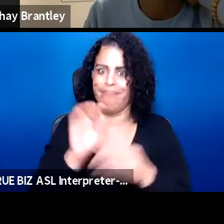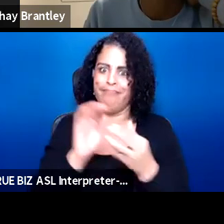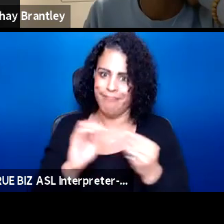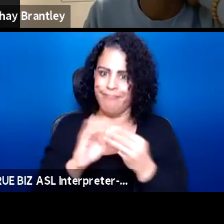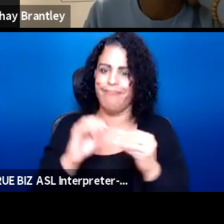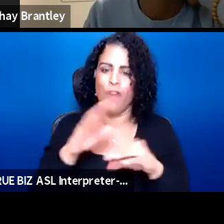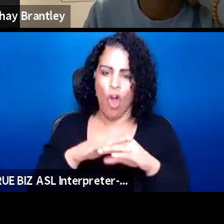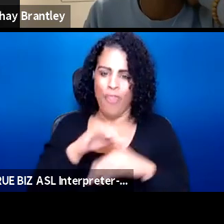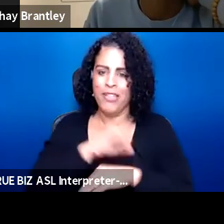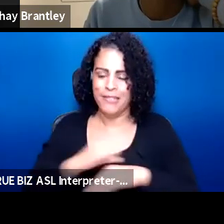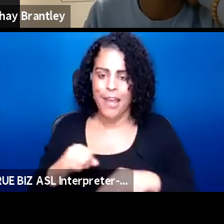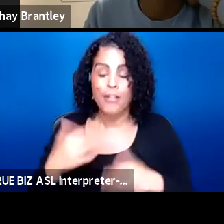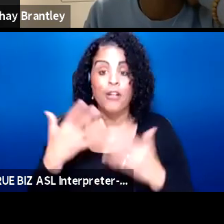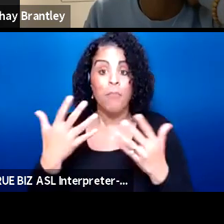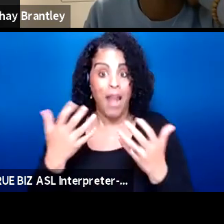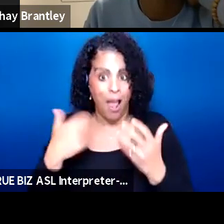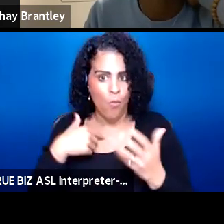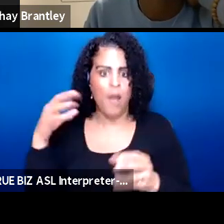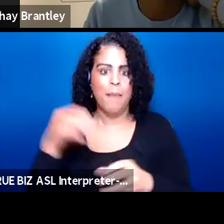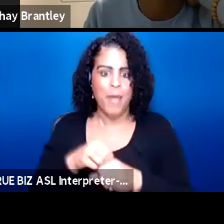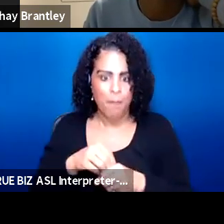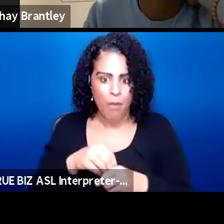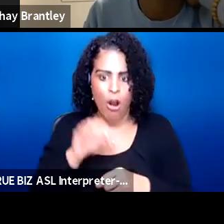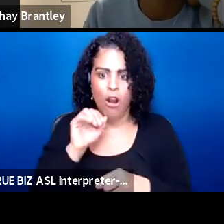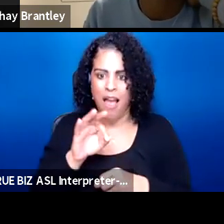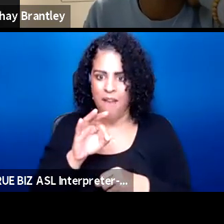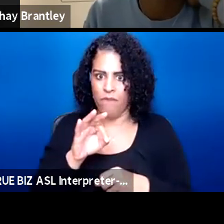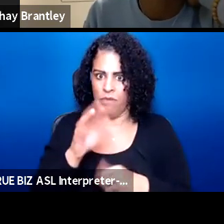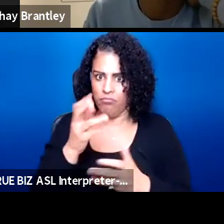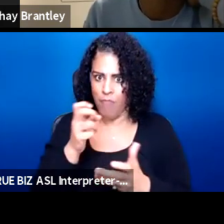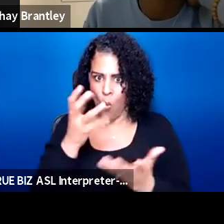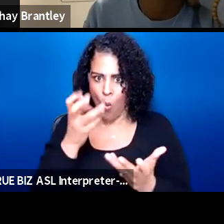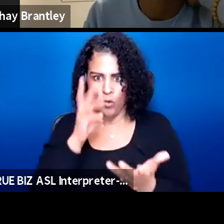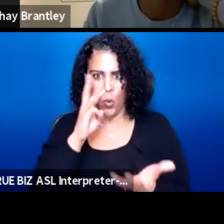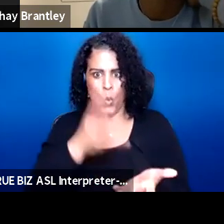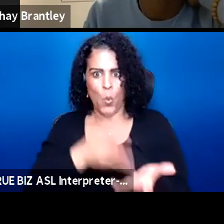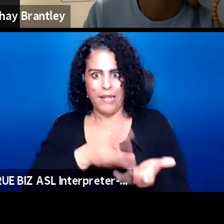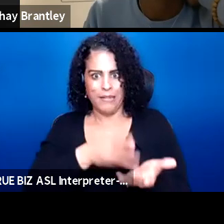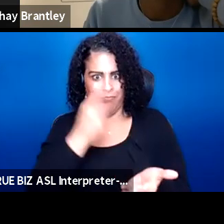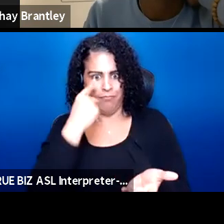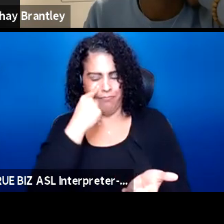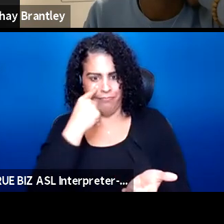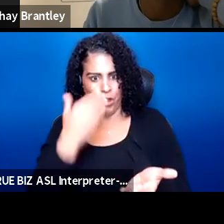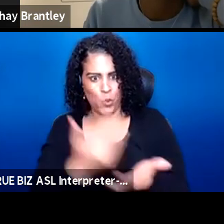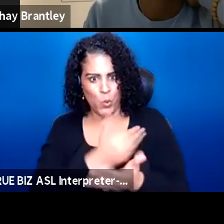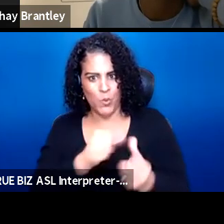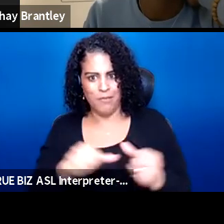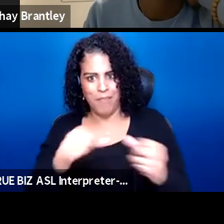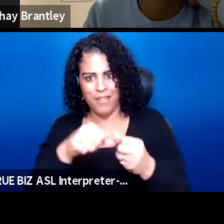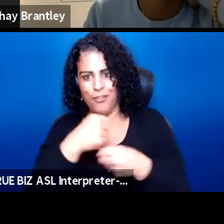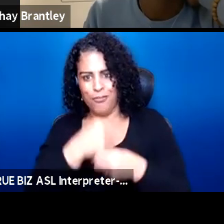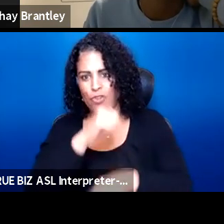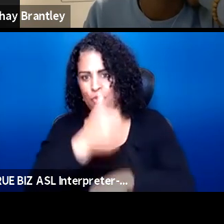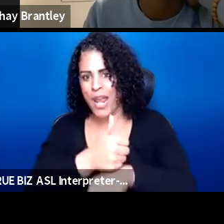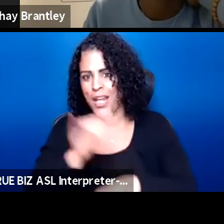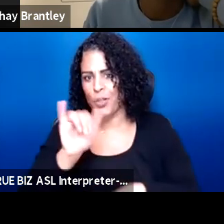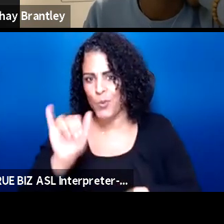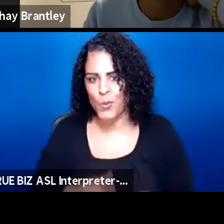to be a part of and witness those new spaces being created as well, so.